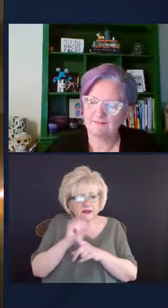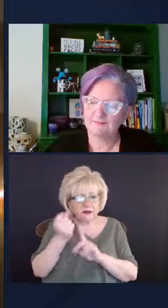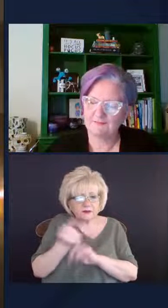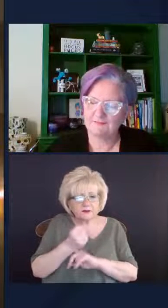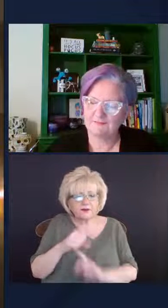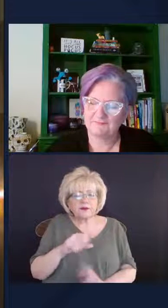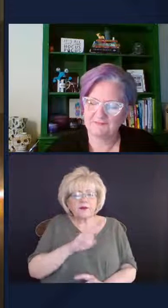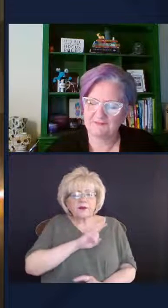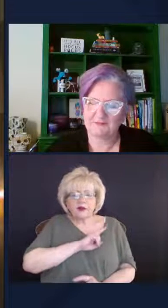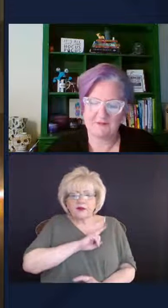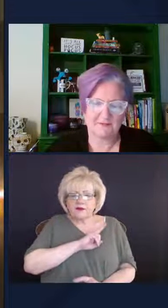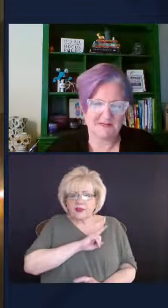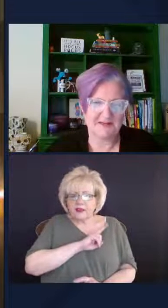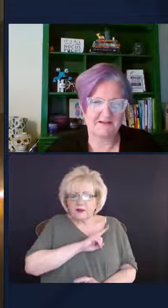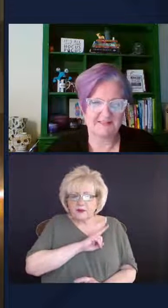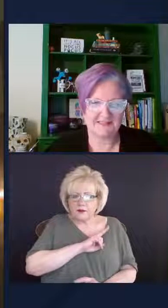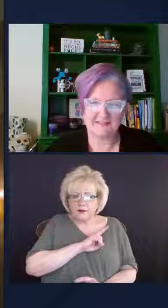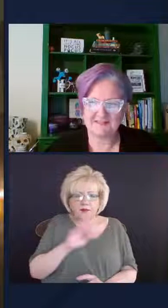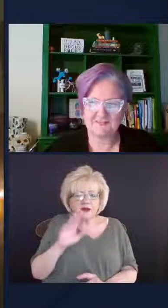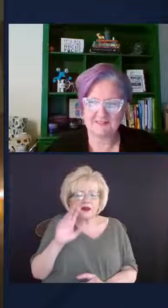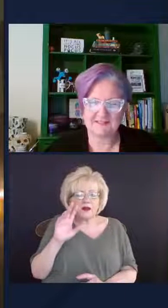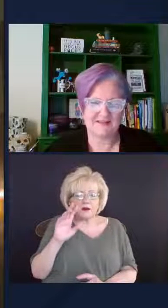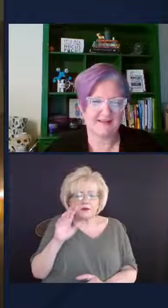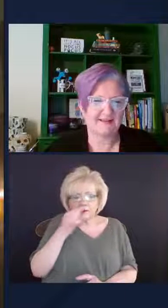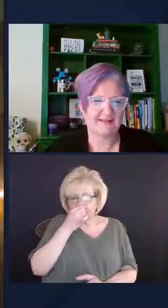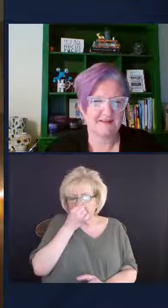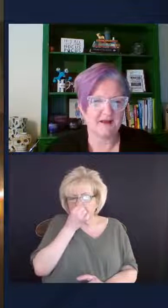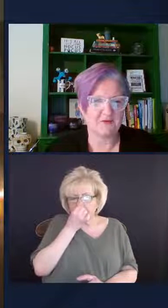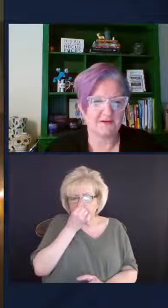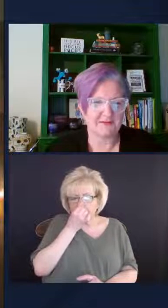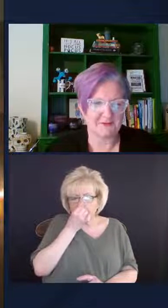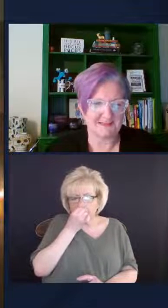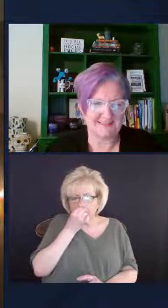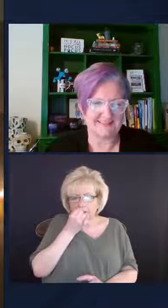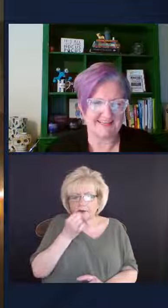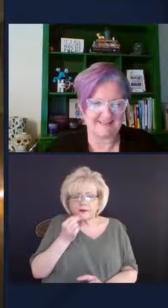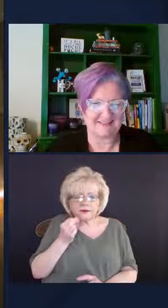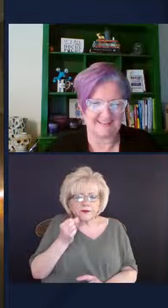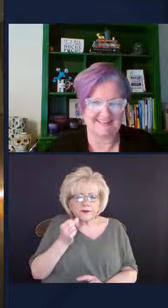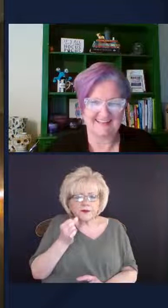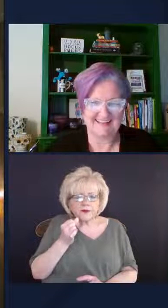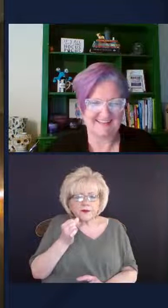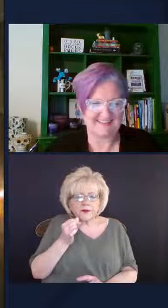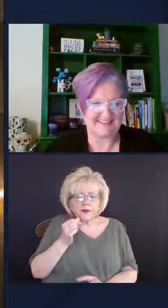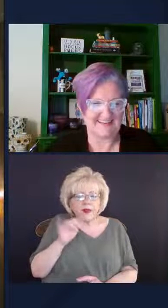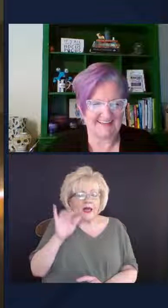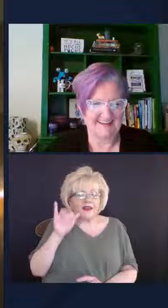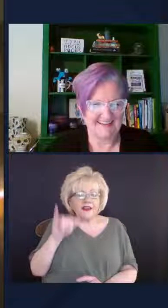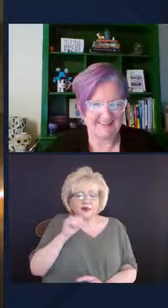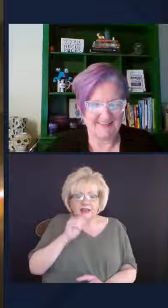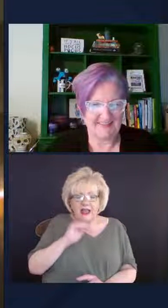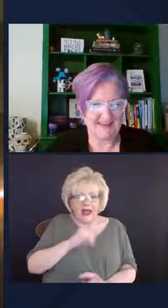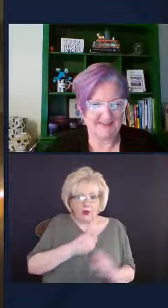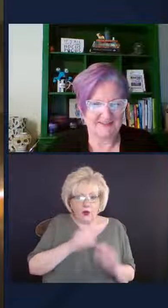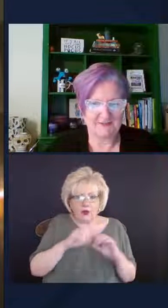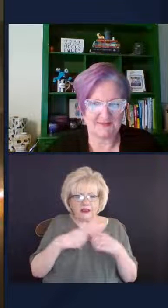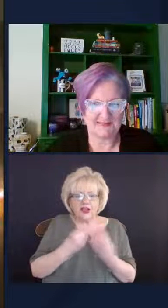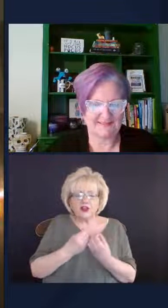uh, so everybody knows that this was not our organization